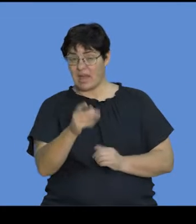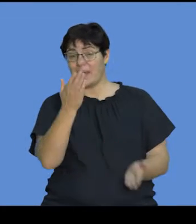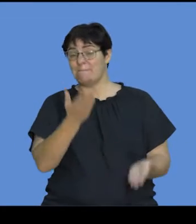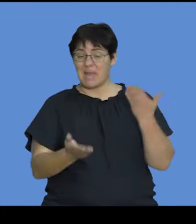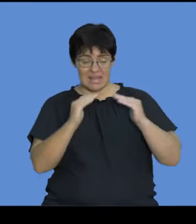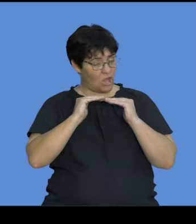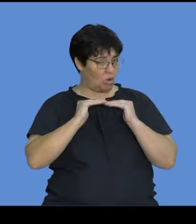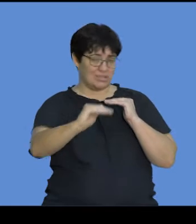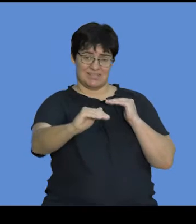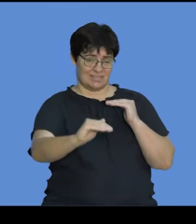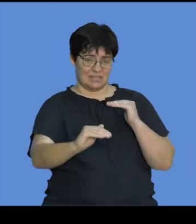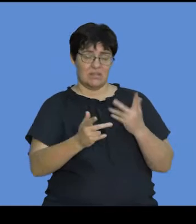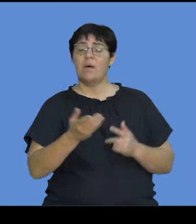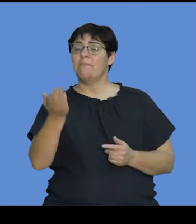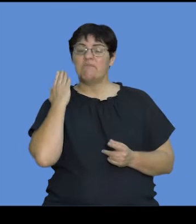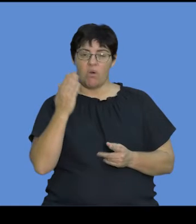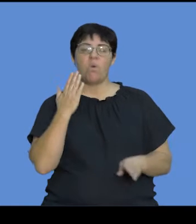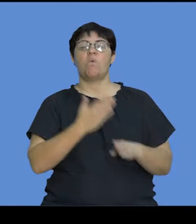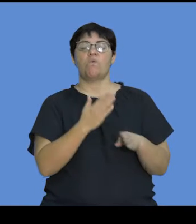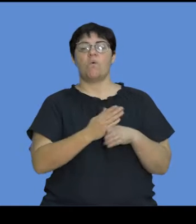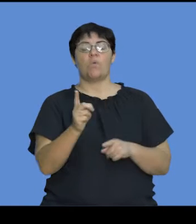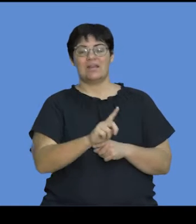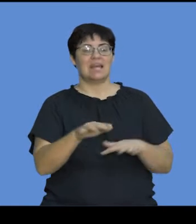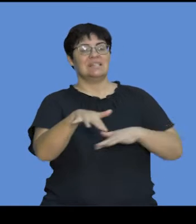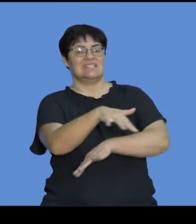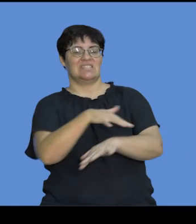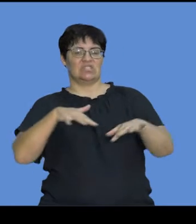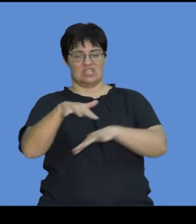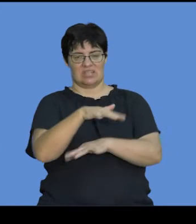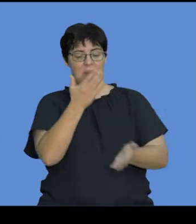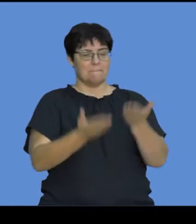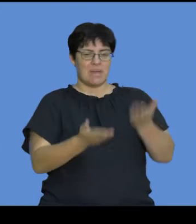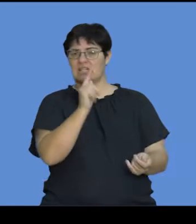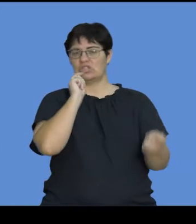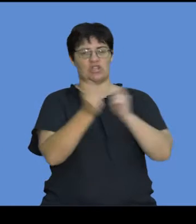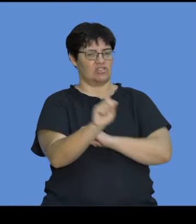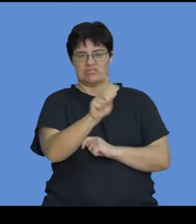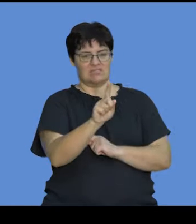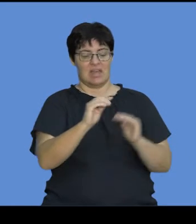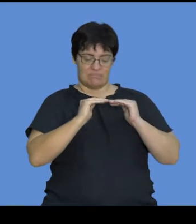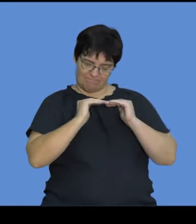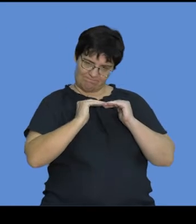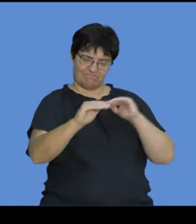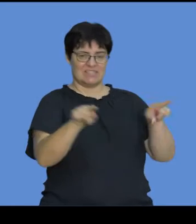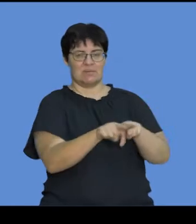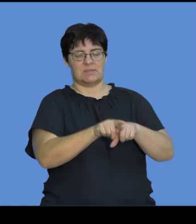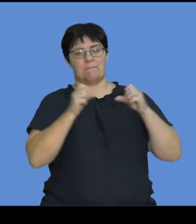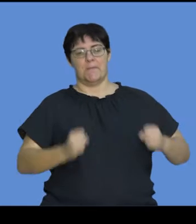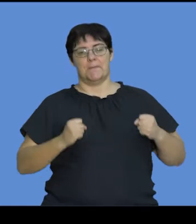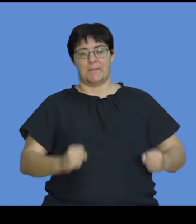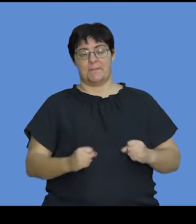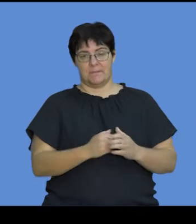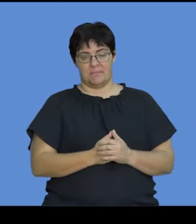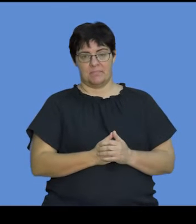going to, like I've said before, we're working with situations where mass is a constant. So we can take